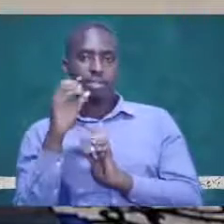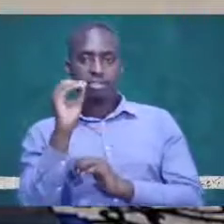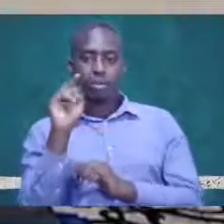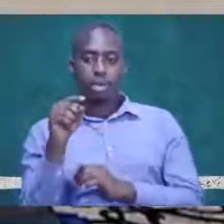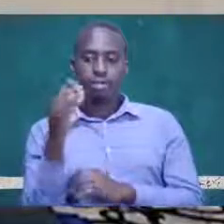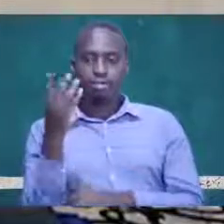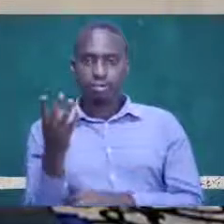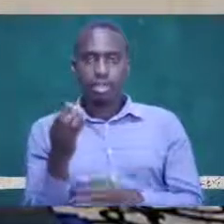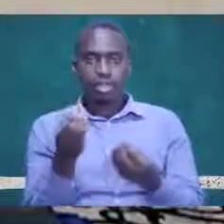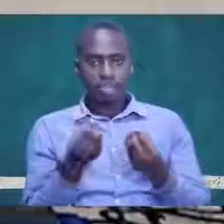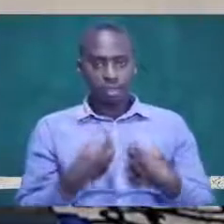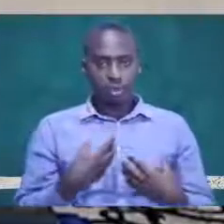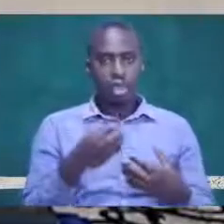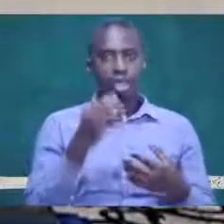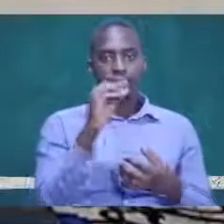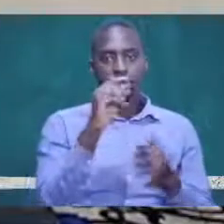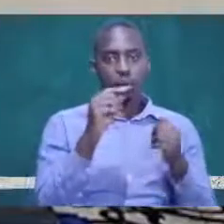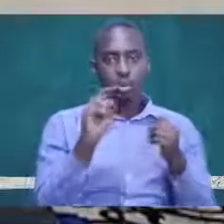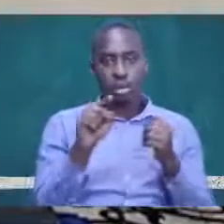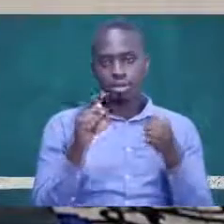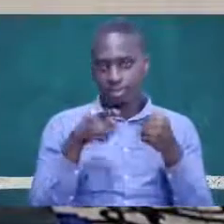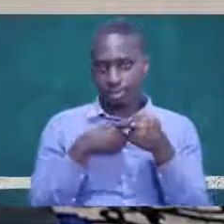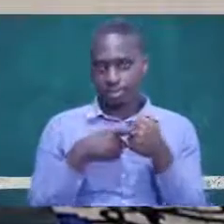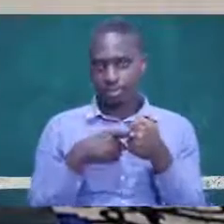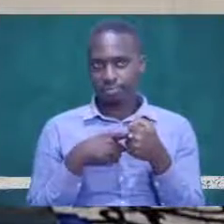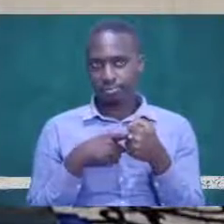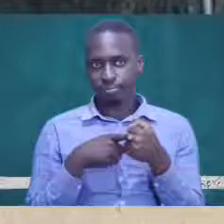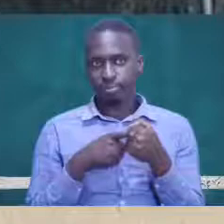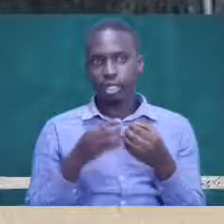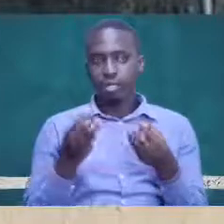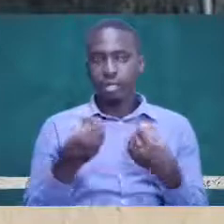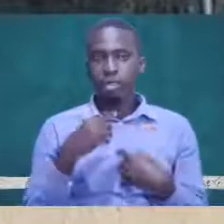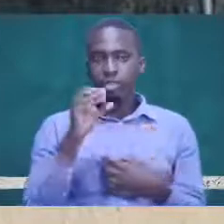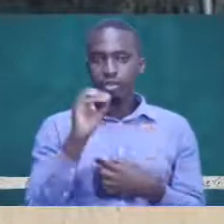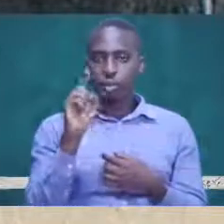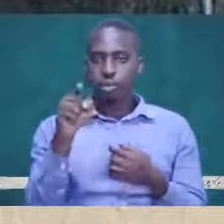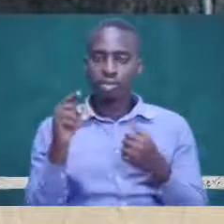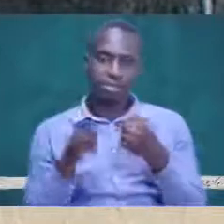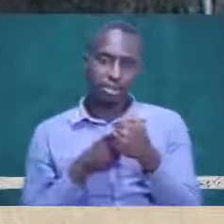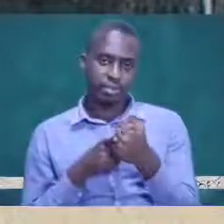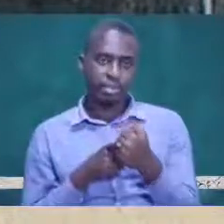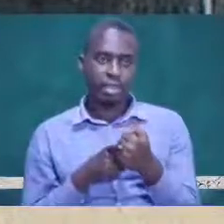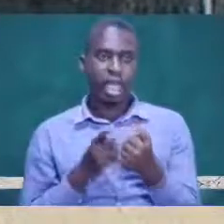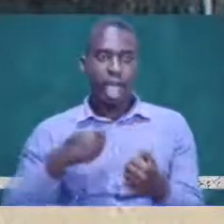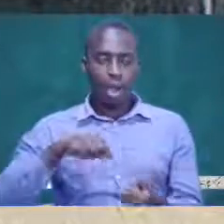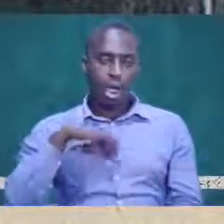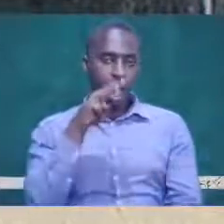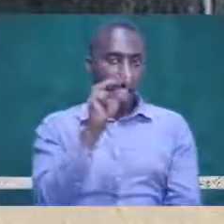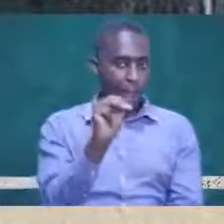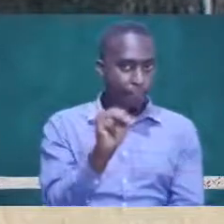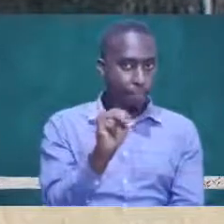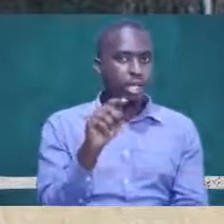0.4, it will give us 0.6. It will give us 0.6. Now, our multiplier is equal